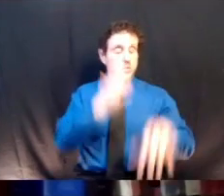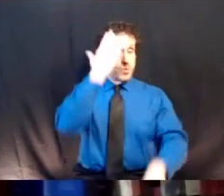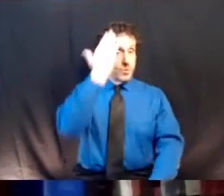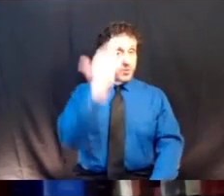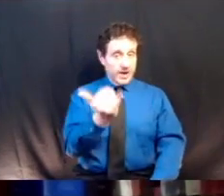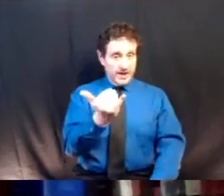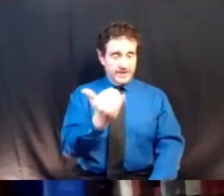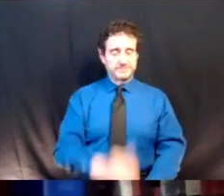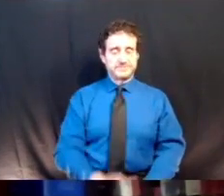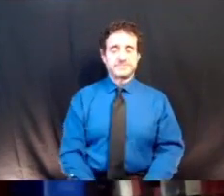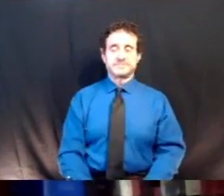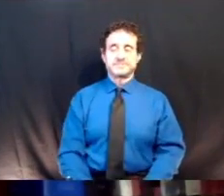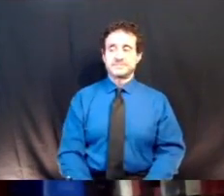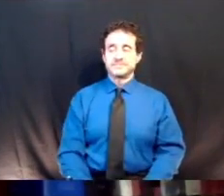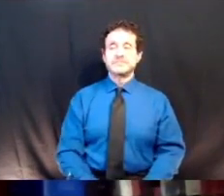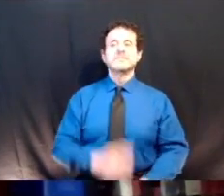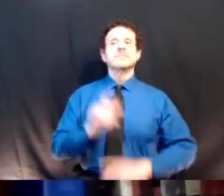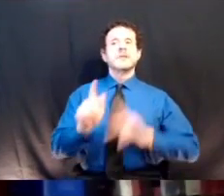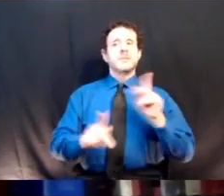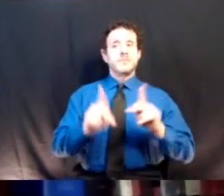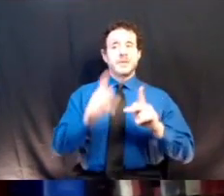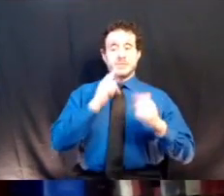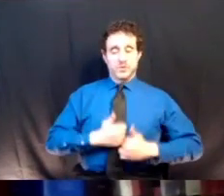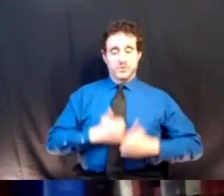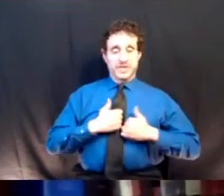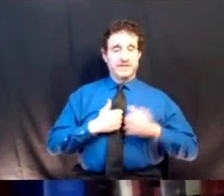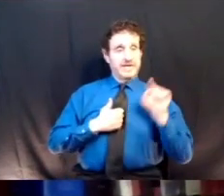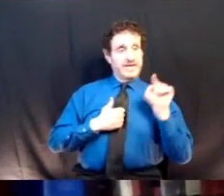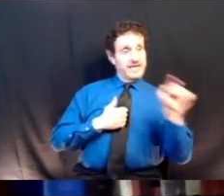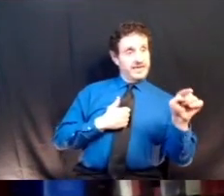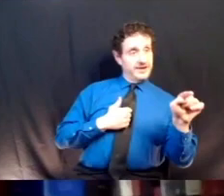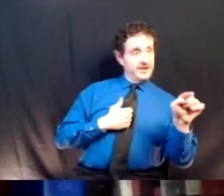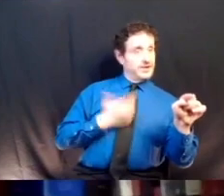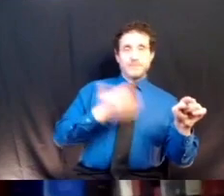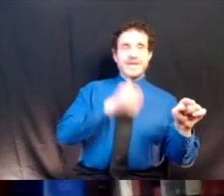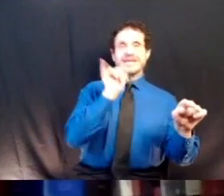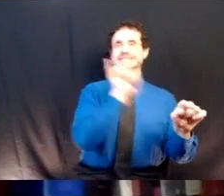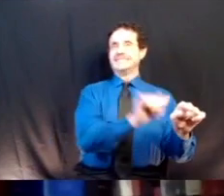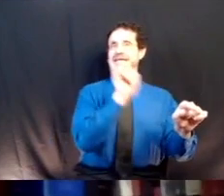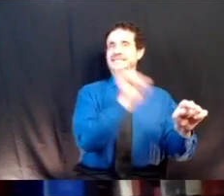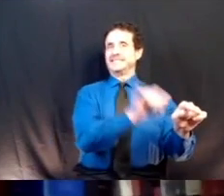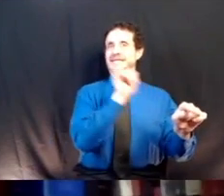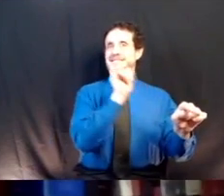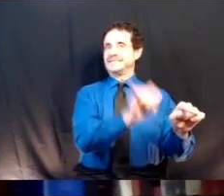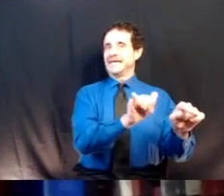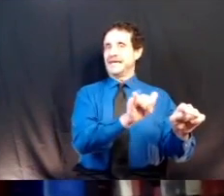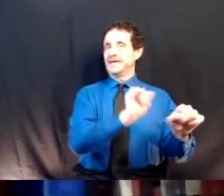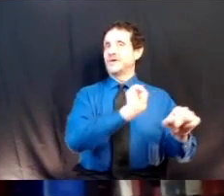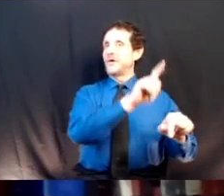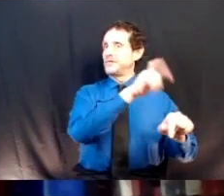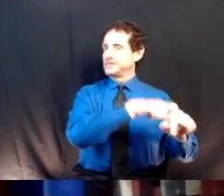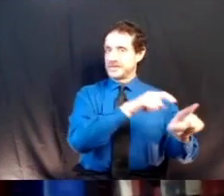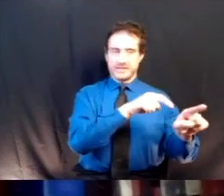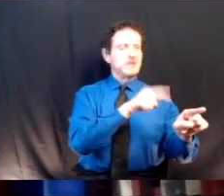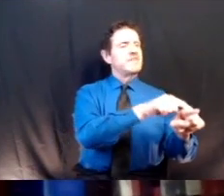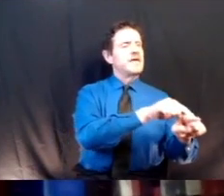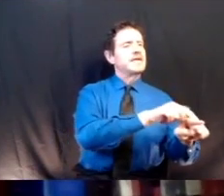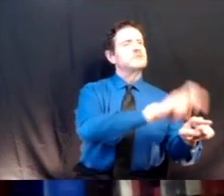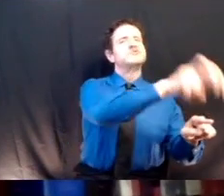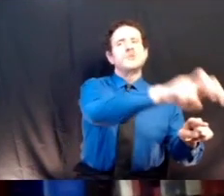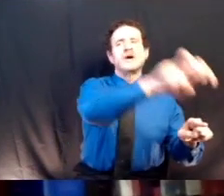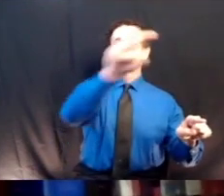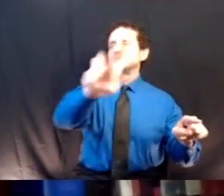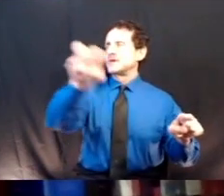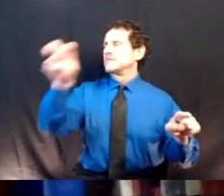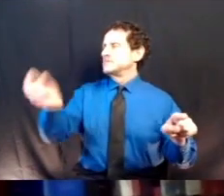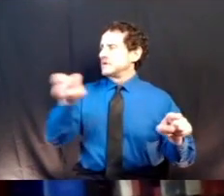who live in one area don't necessarily stay in that one area the entire time. They travel outside of the county that they're